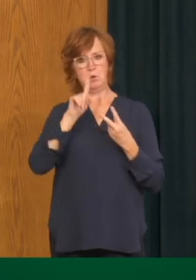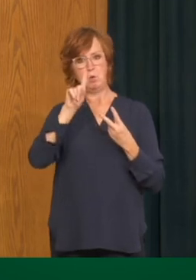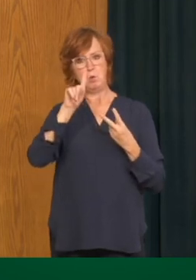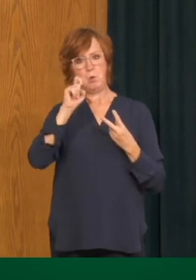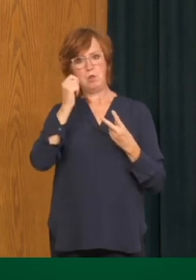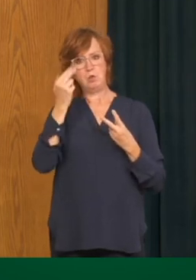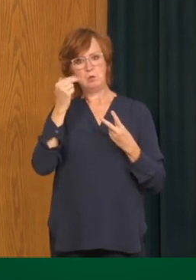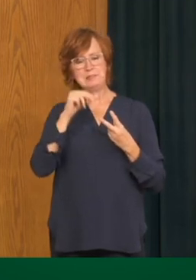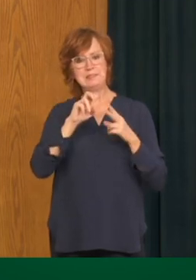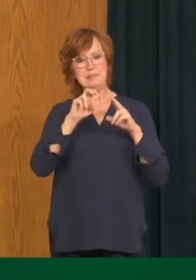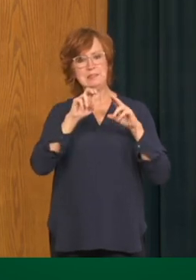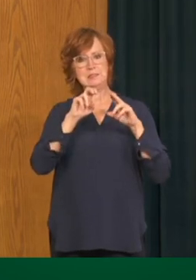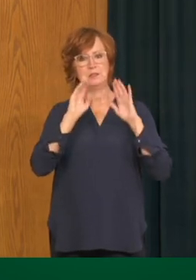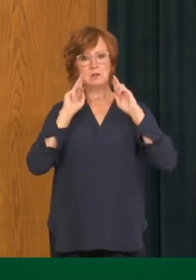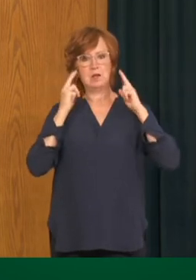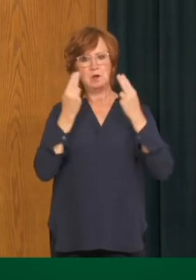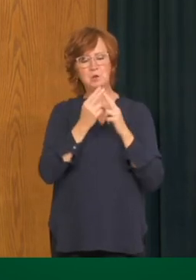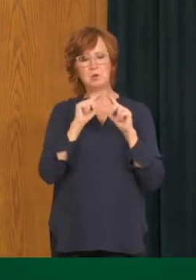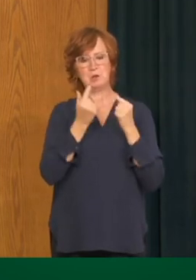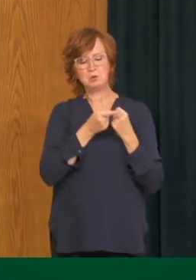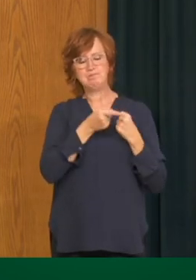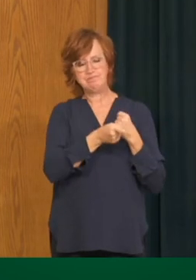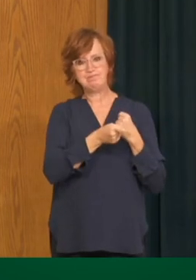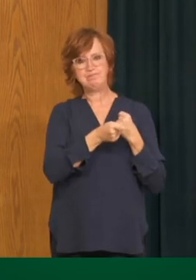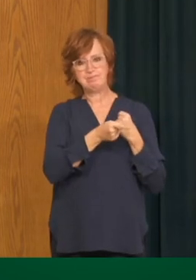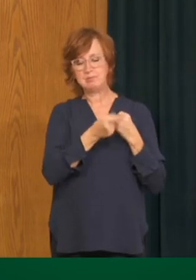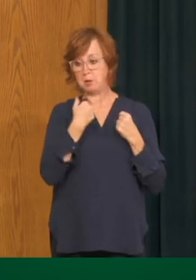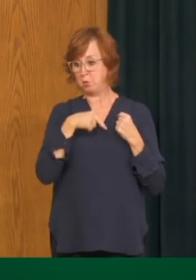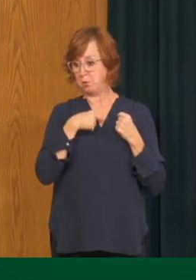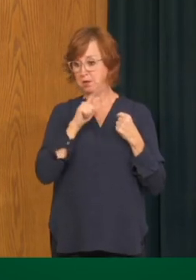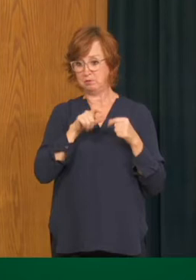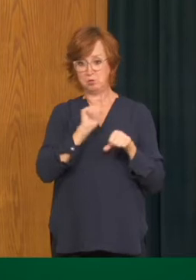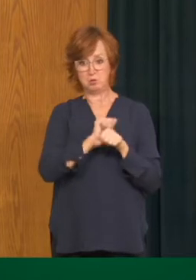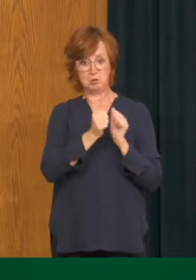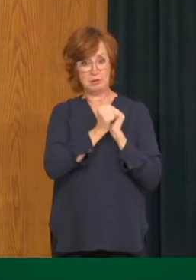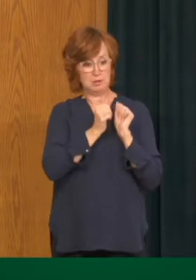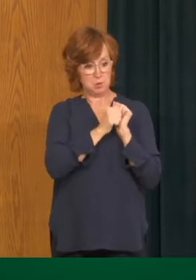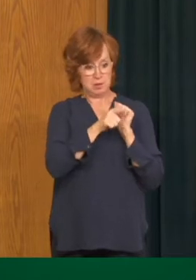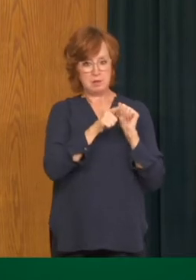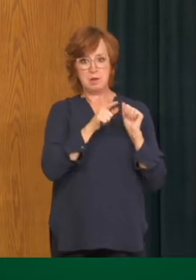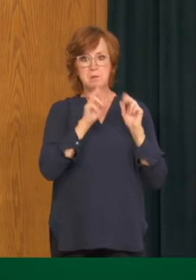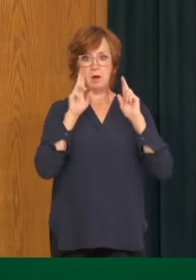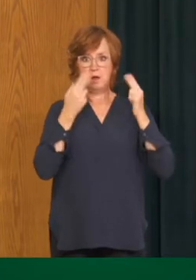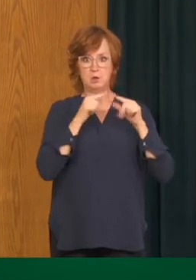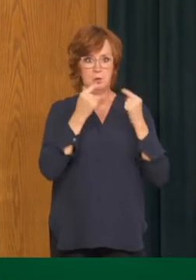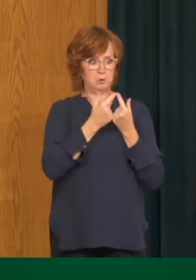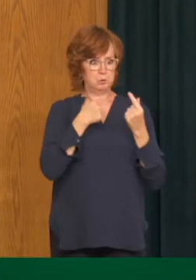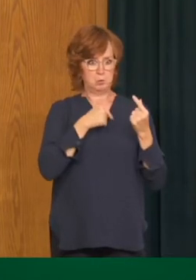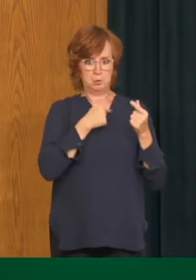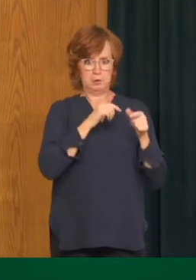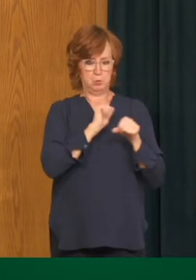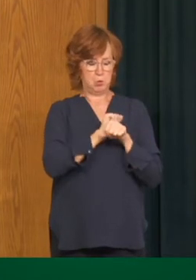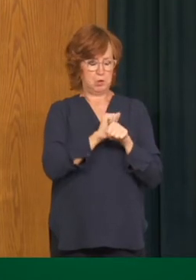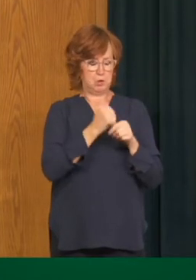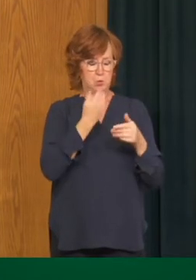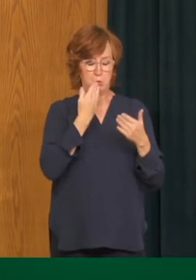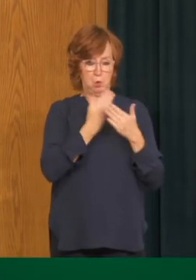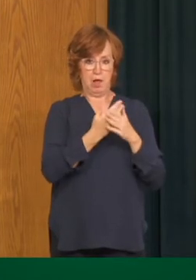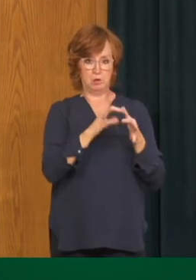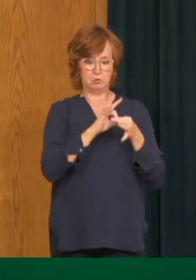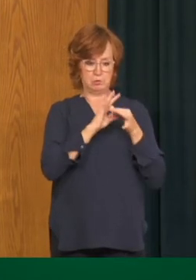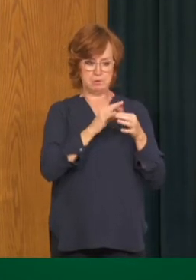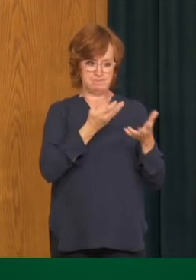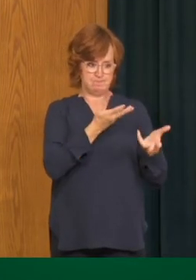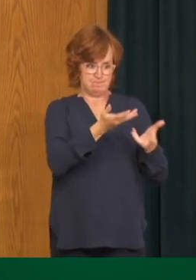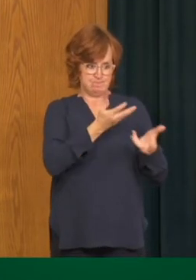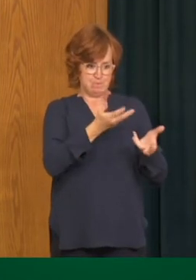working very hard with our Hatterian communities across the province, and we're getting to what I believe is a very good place with